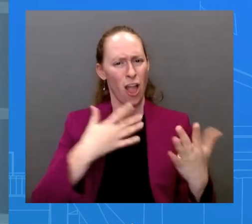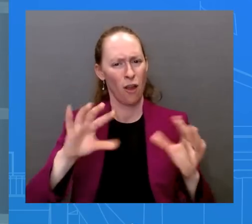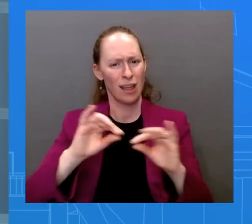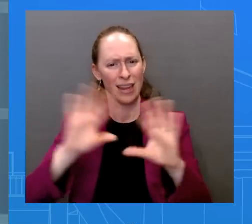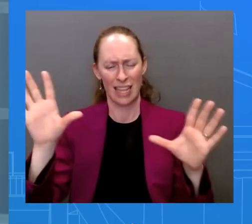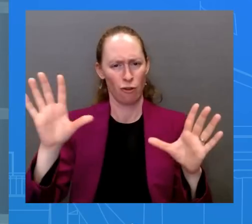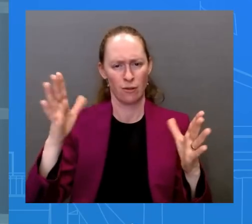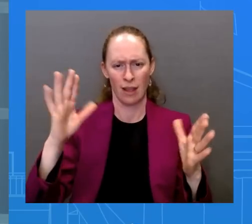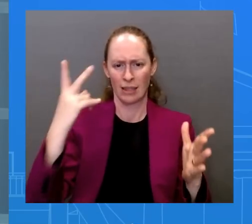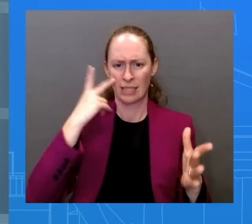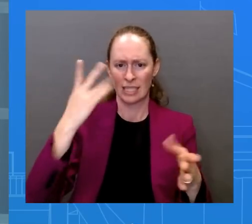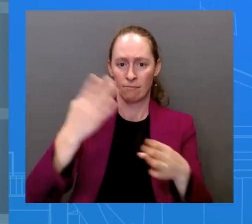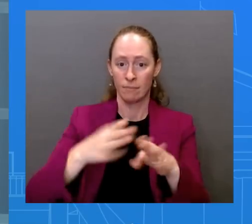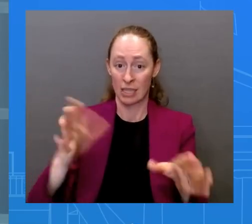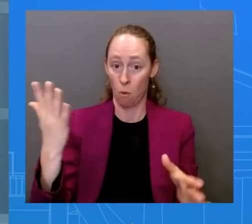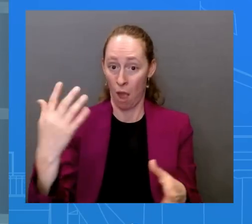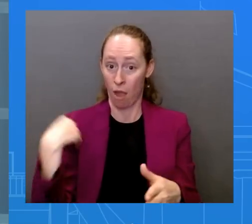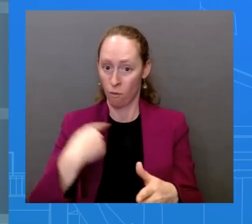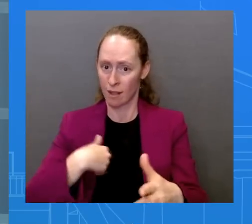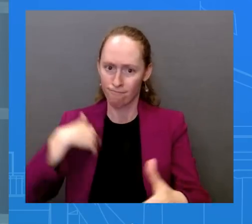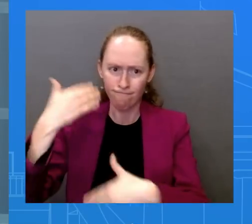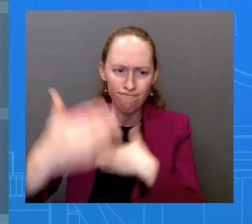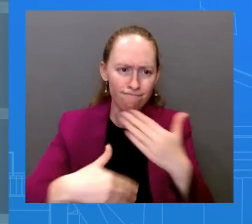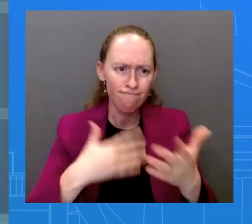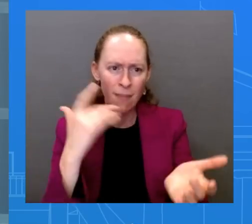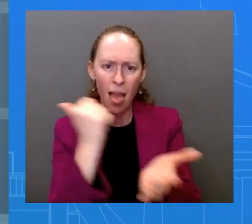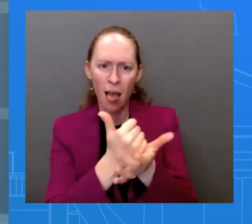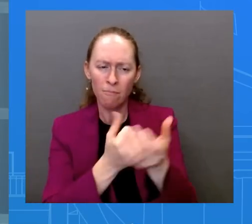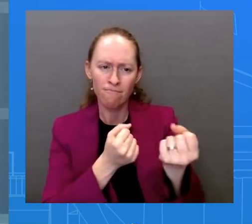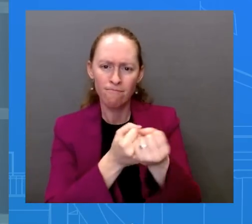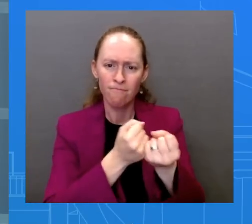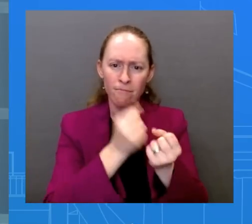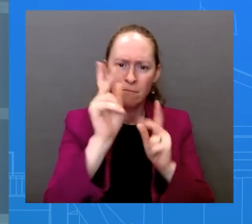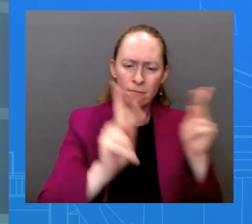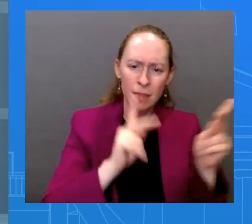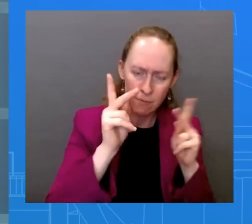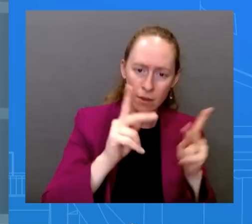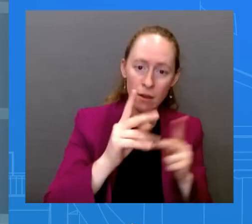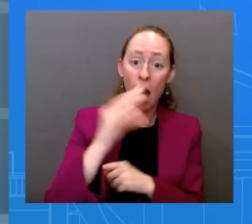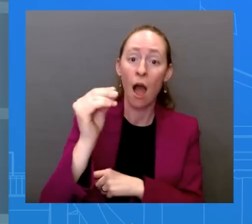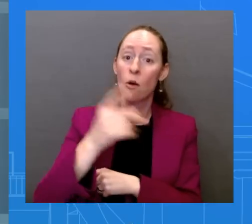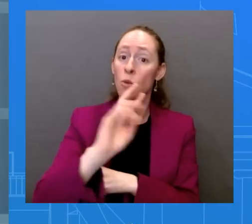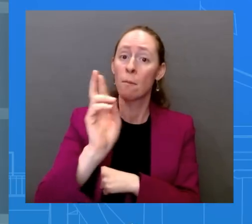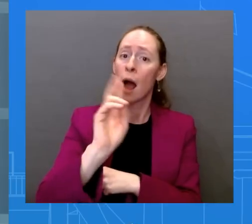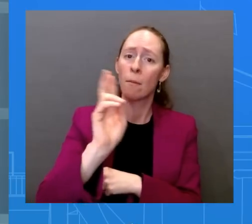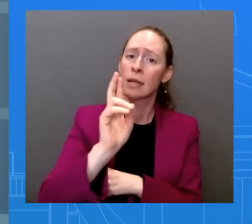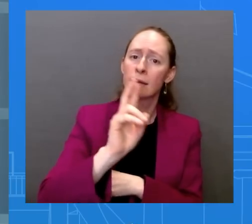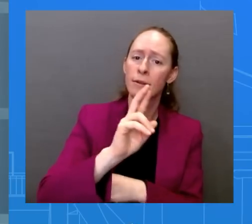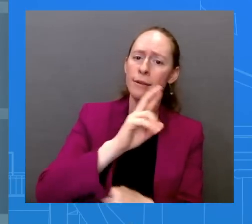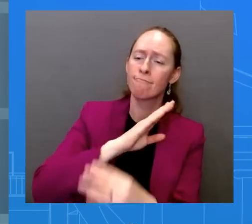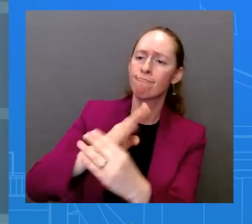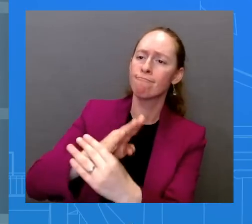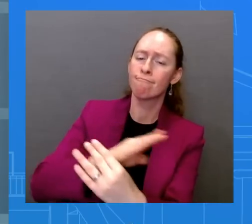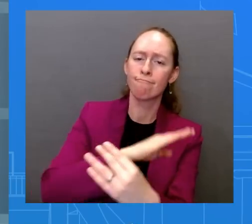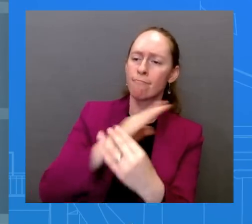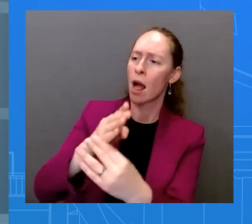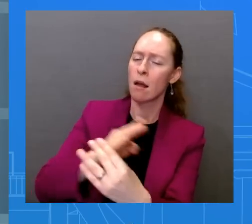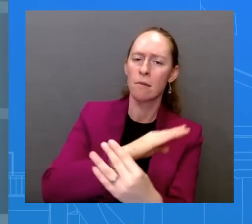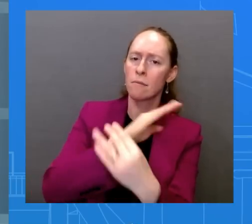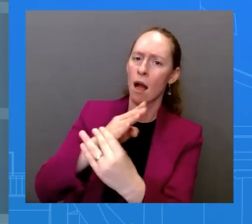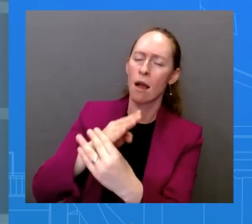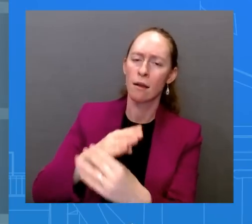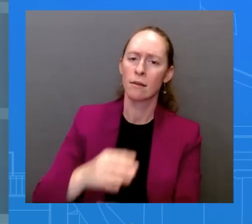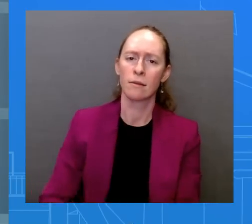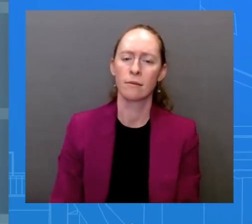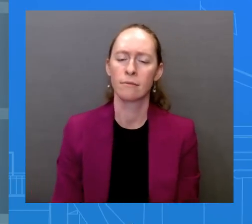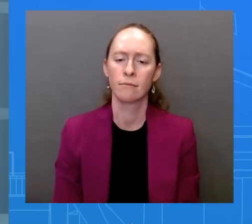to deliver for the American people and what Republicans refuse to do. We are making sure that that